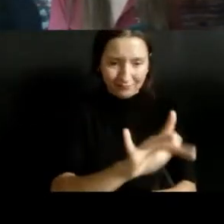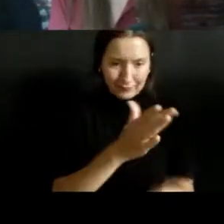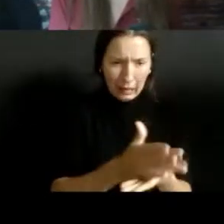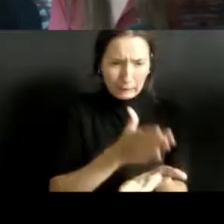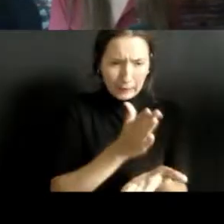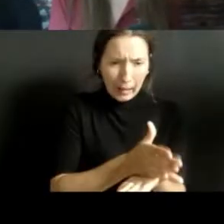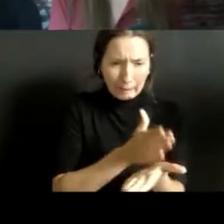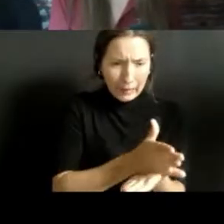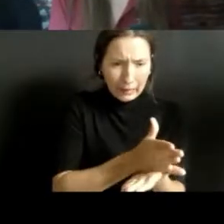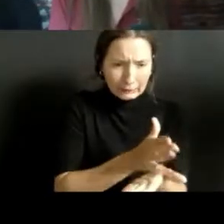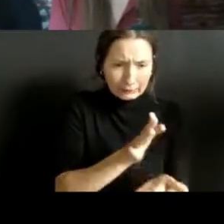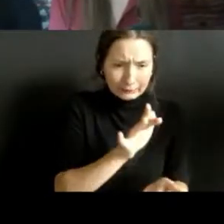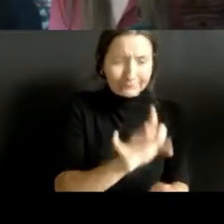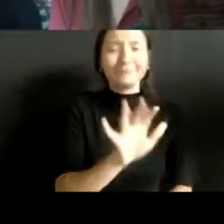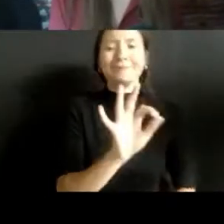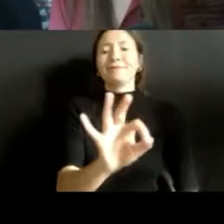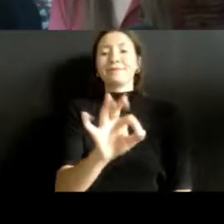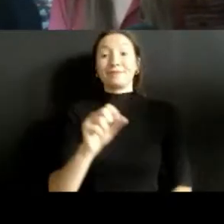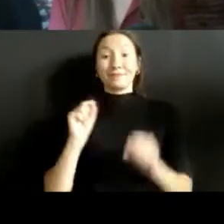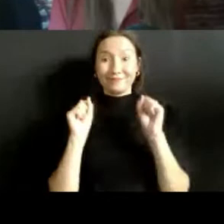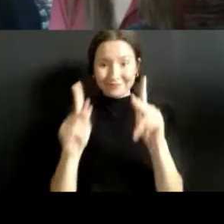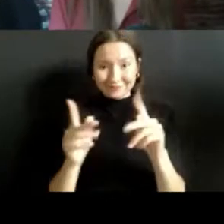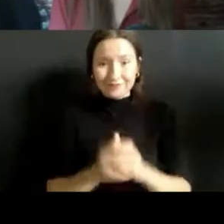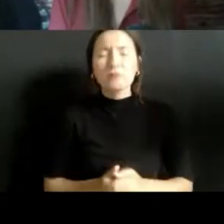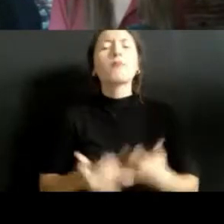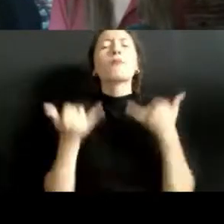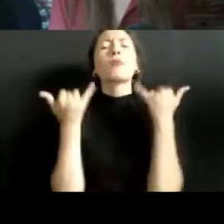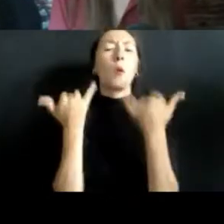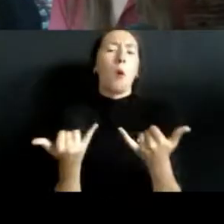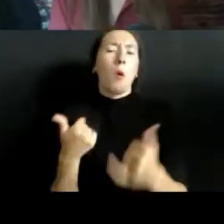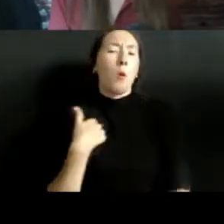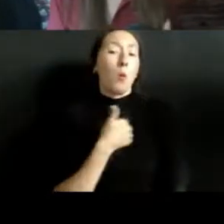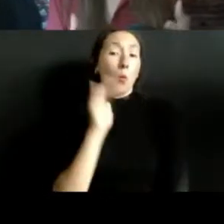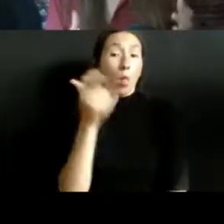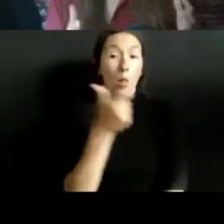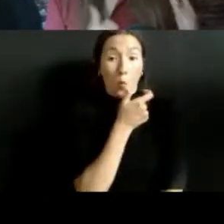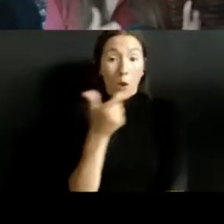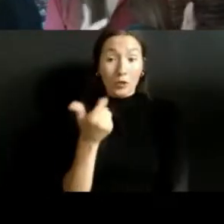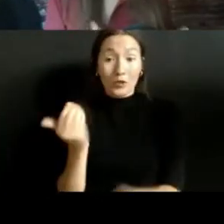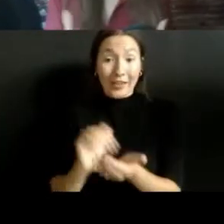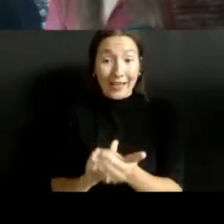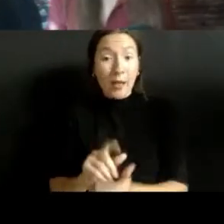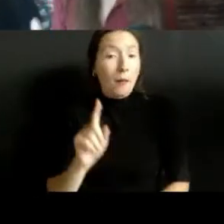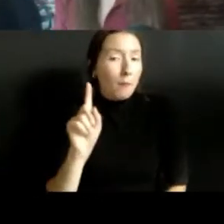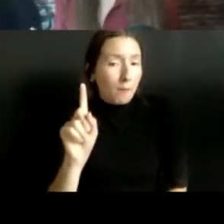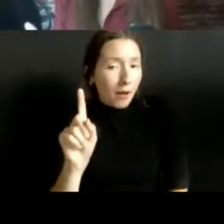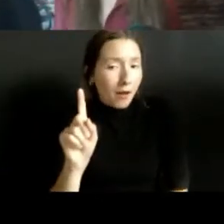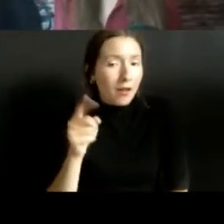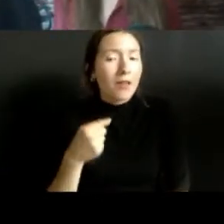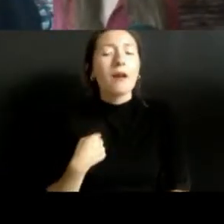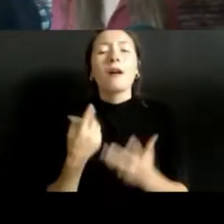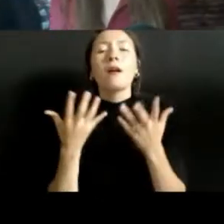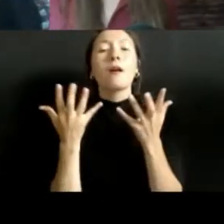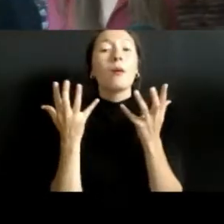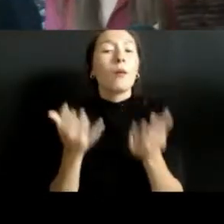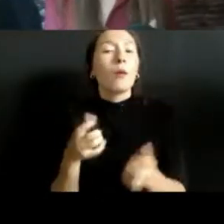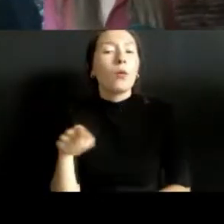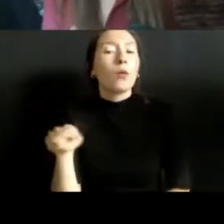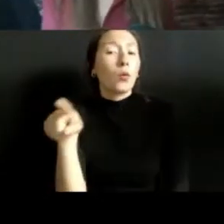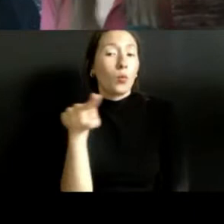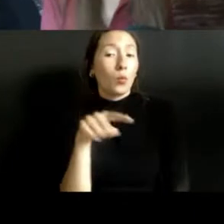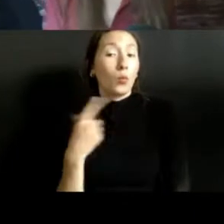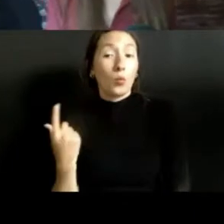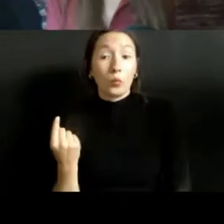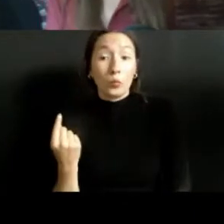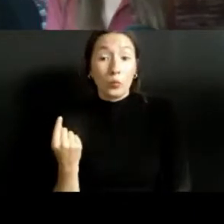You can either set up conditional. Now what I'd like you to do is I'm going to play the video again, and